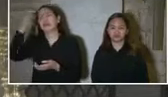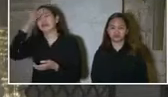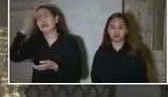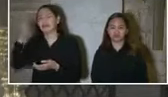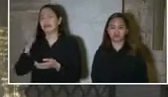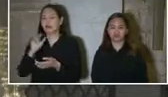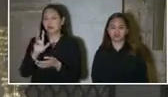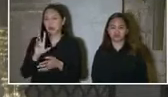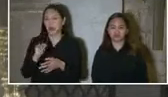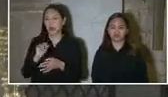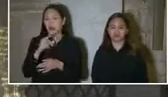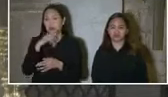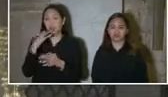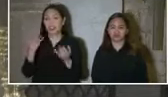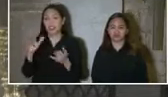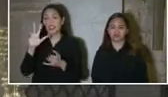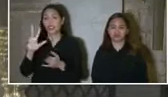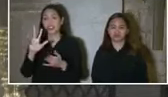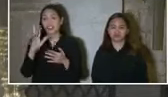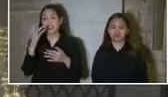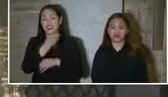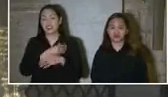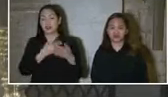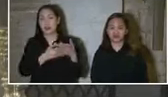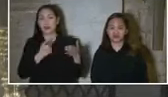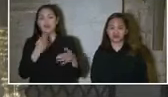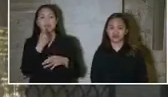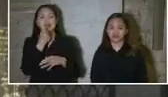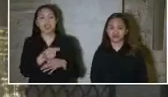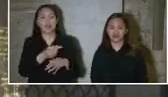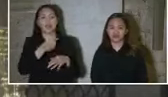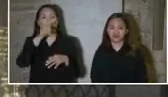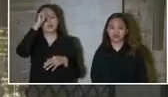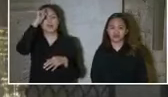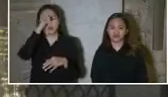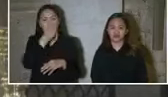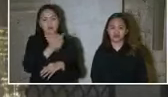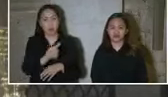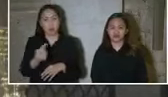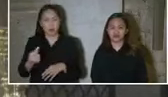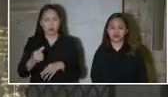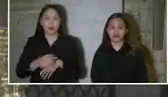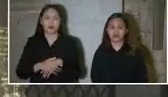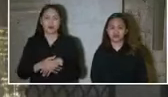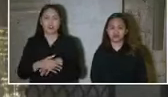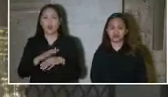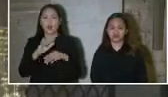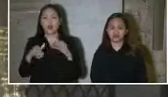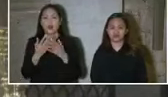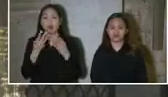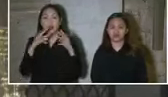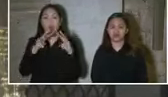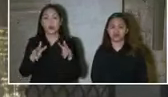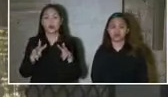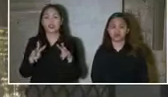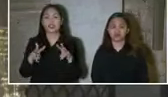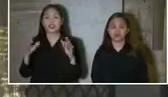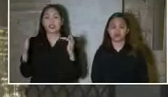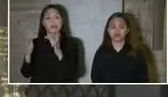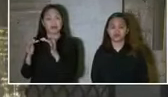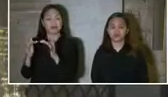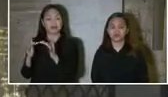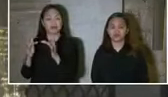before, sinabihan ko na kayo. At lahat ng mga nanonood sa atin online, Ash